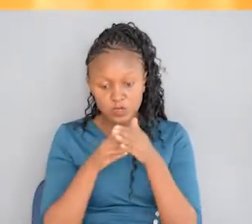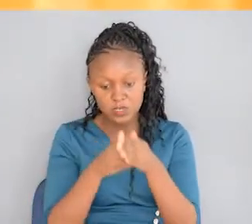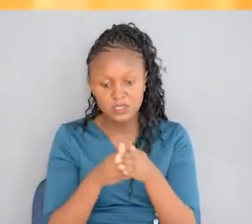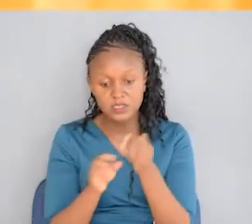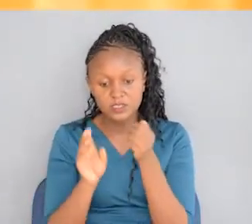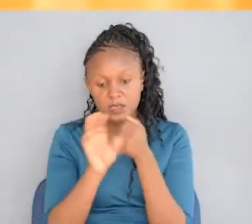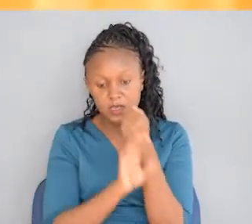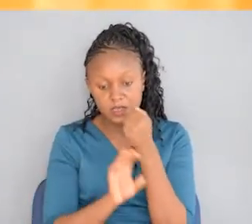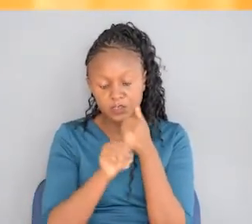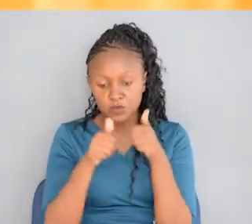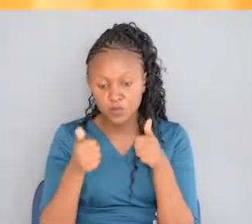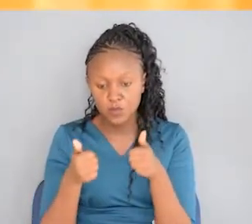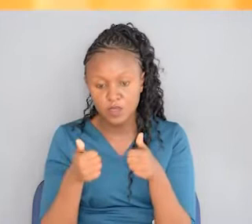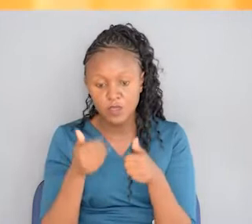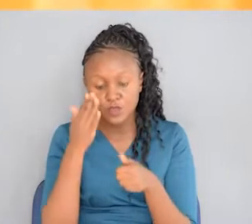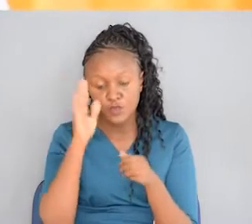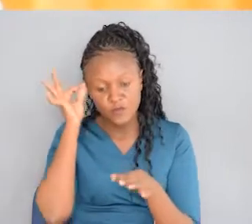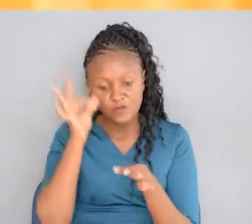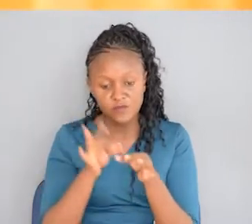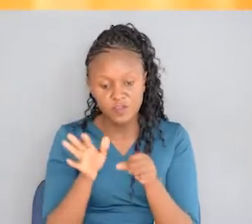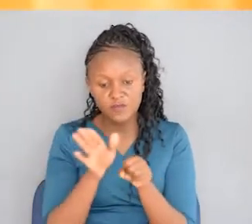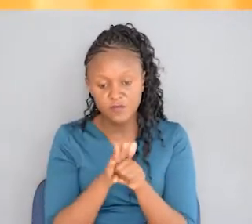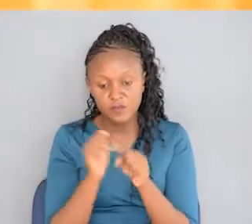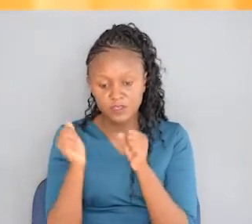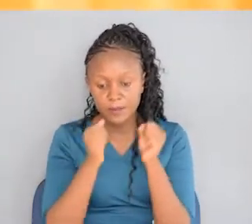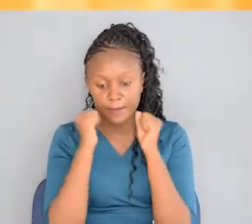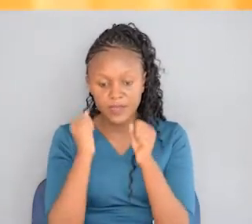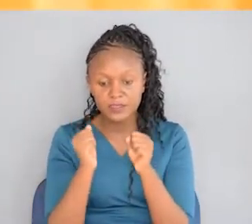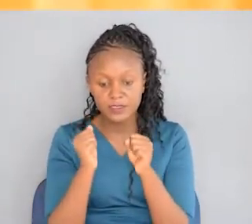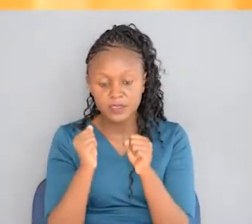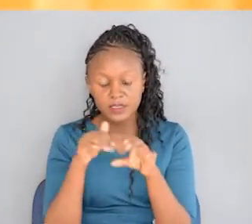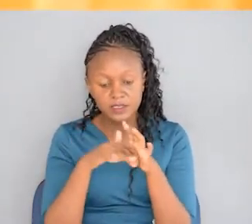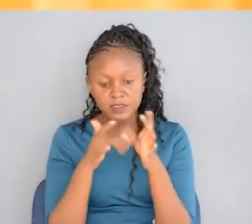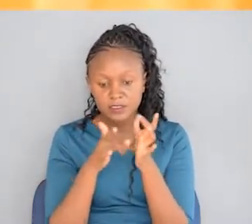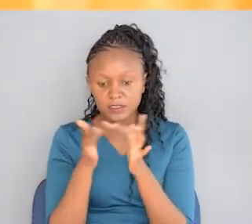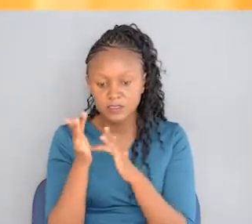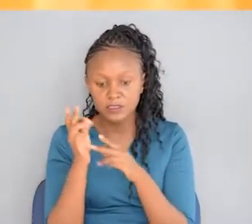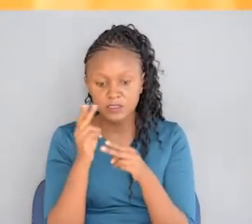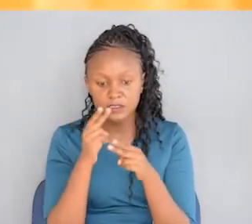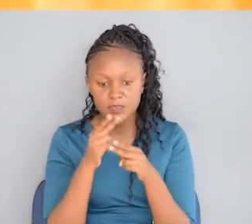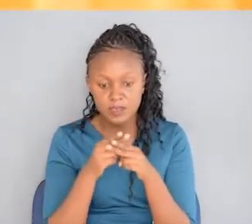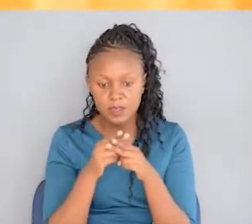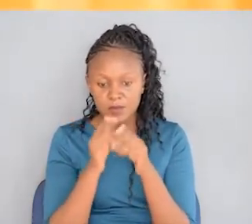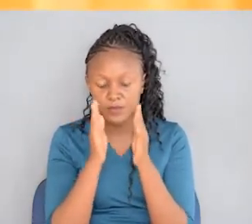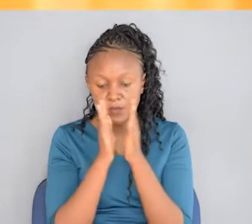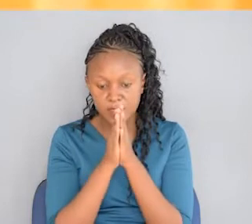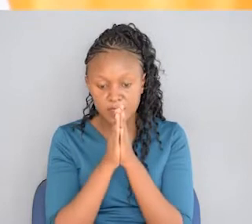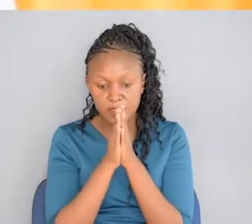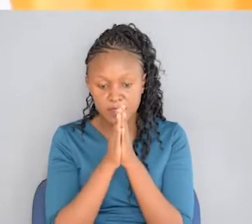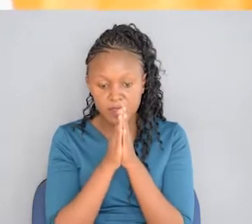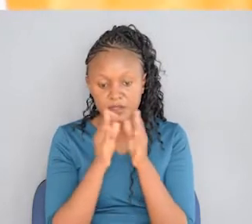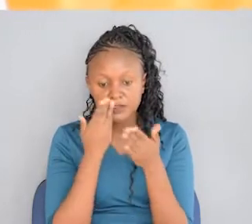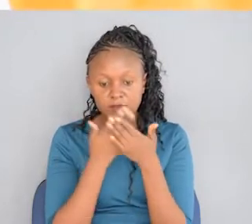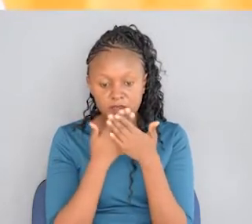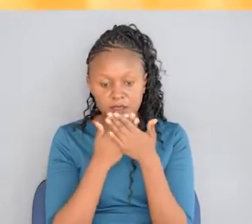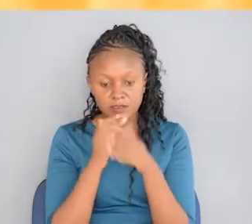country, and have you, King of Kings. You are faithful, Lord. You are mighty, and you are incomparable, my King. And it is in Jesus Christ's name I pray,